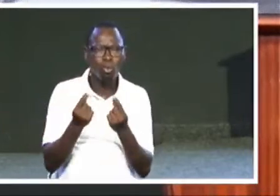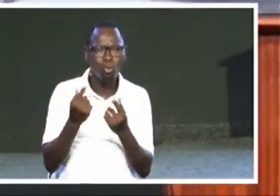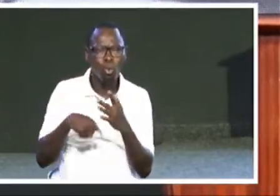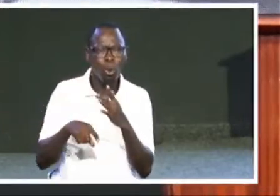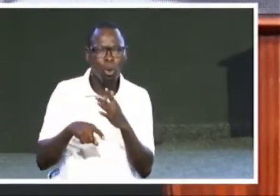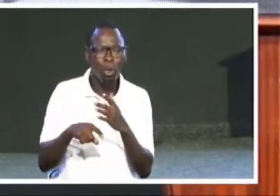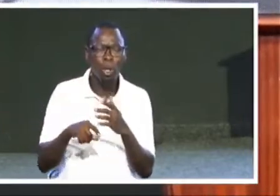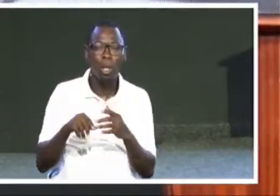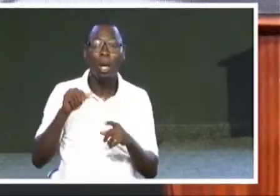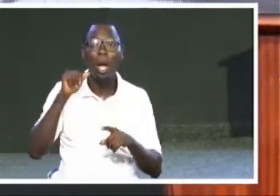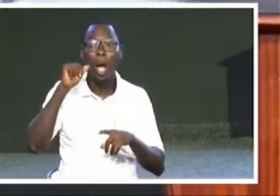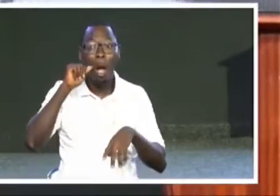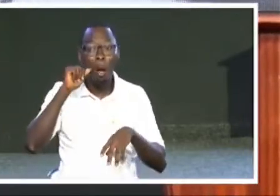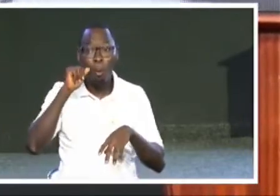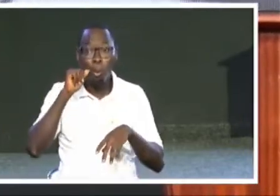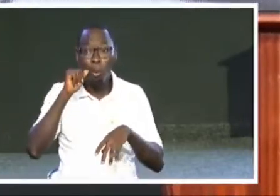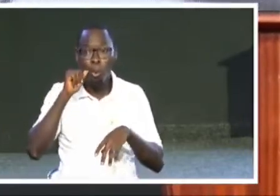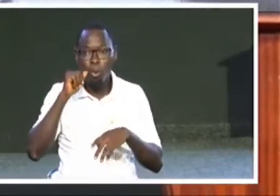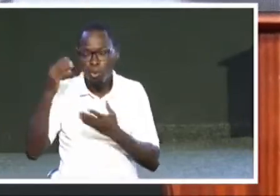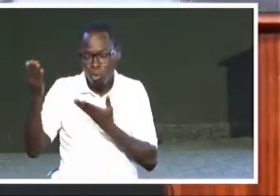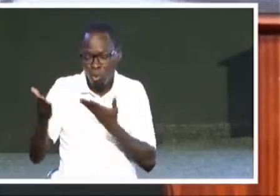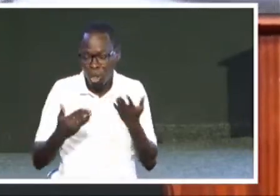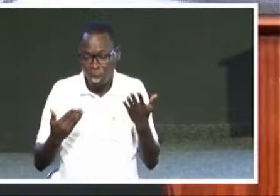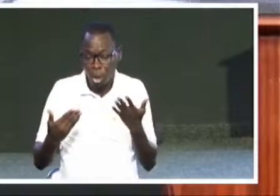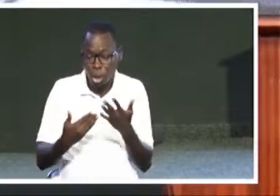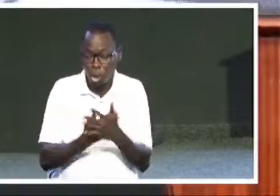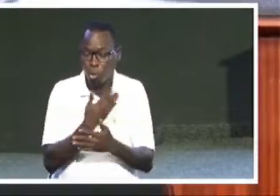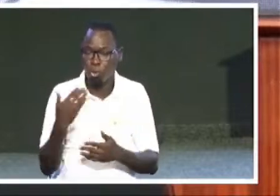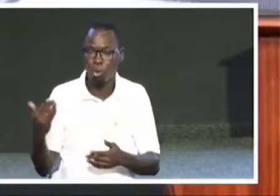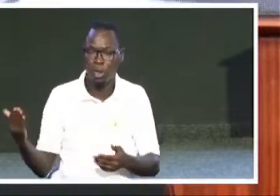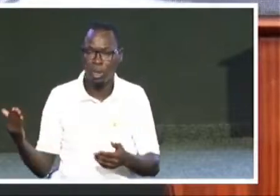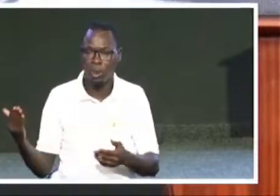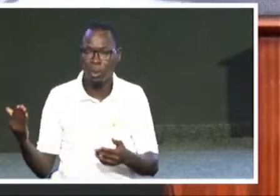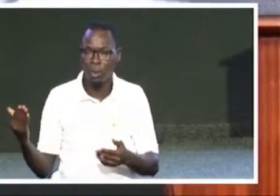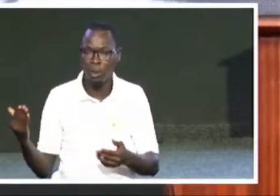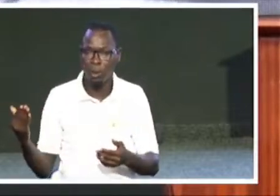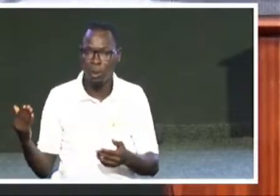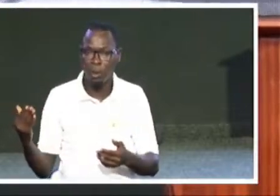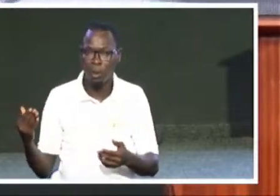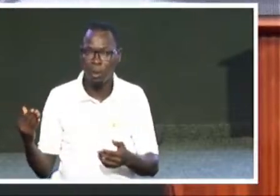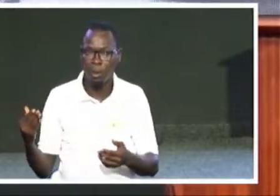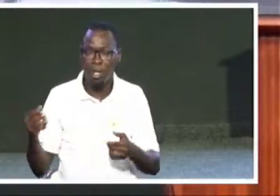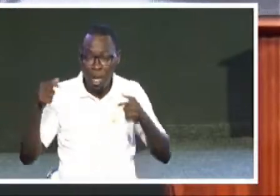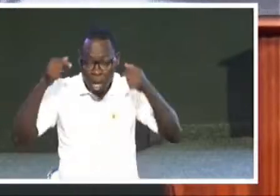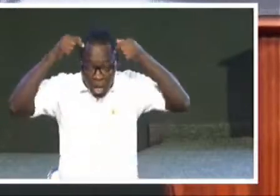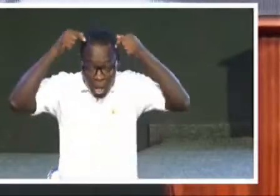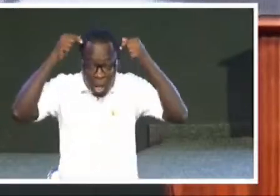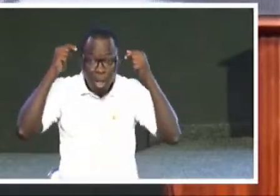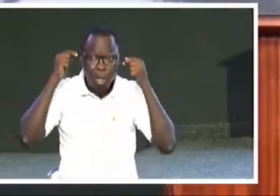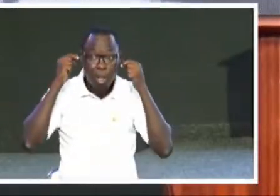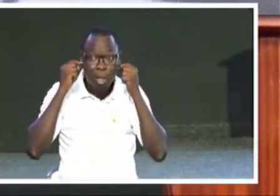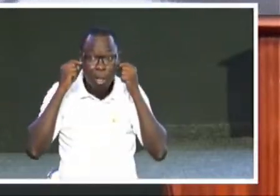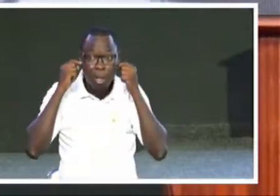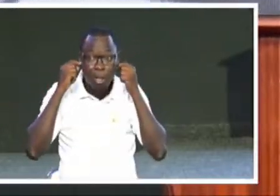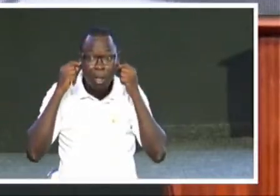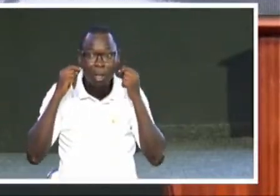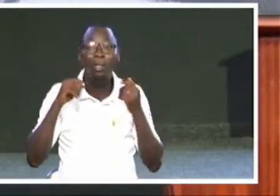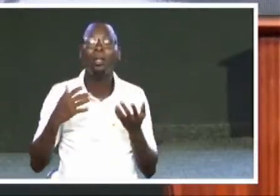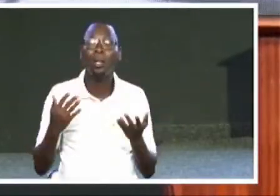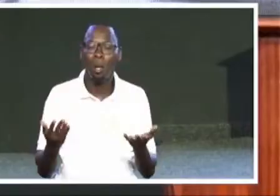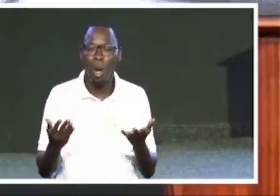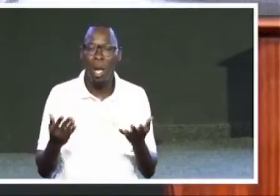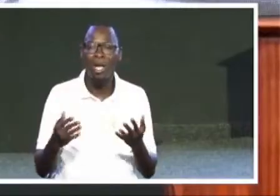Apple launched their headset. It is a headset that gives you the ability for